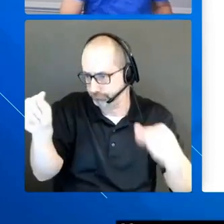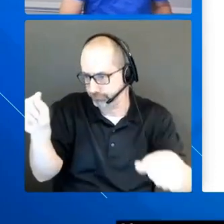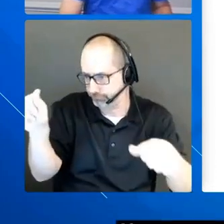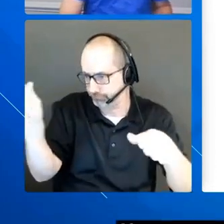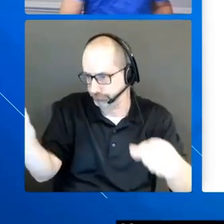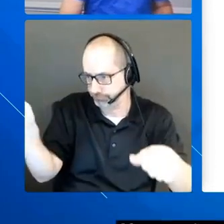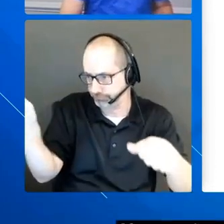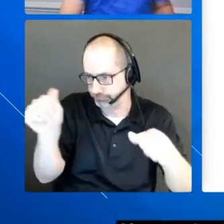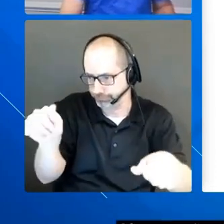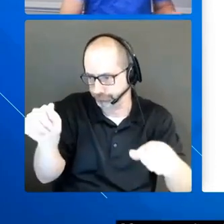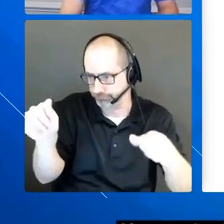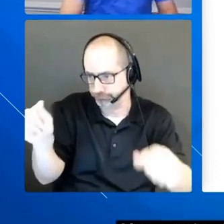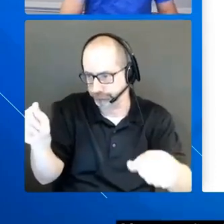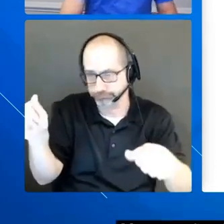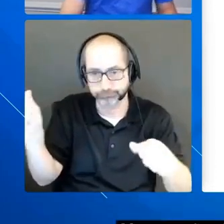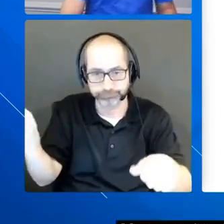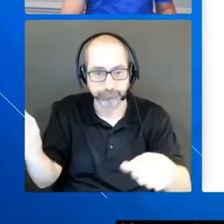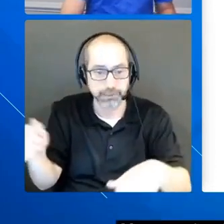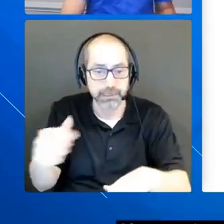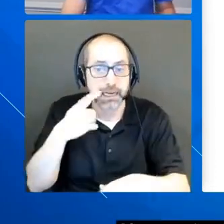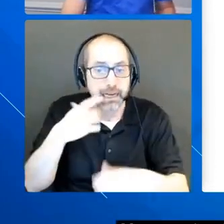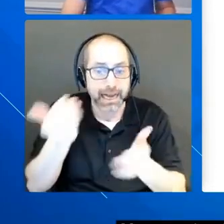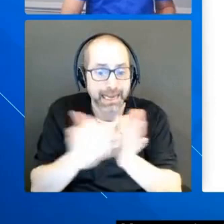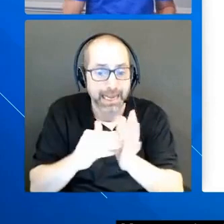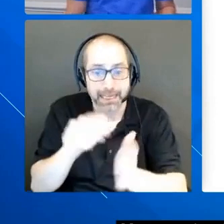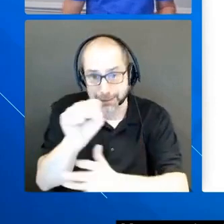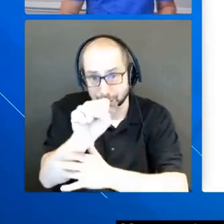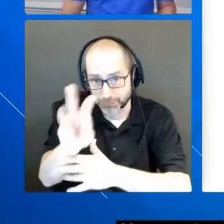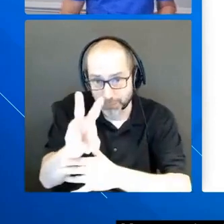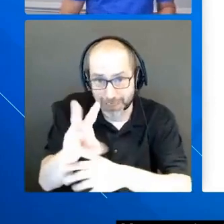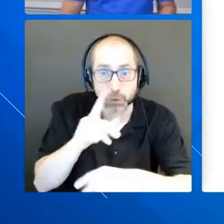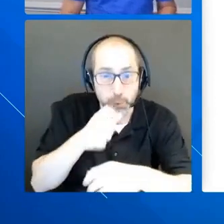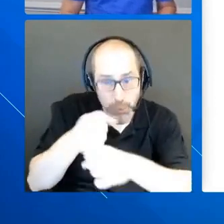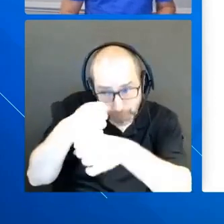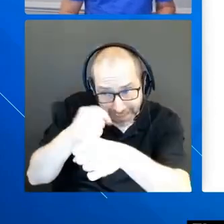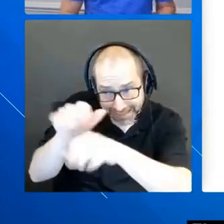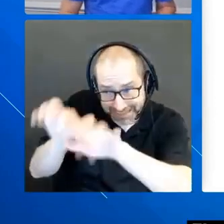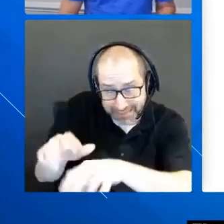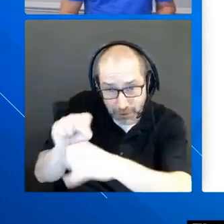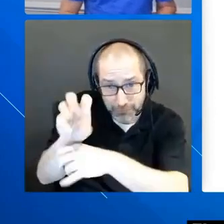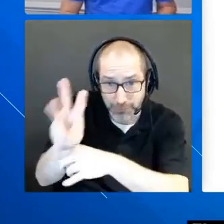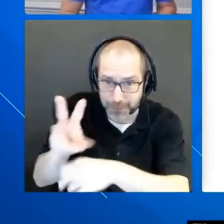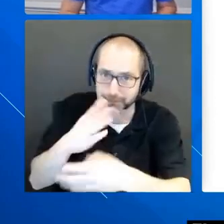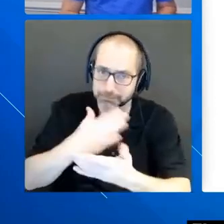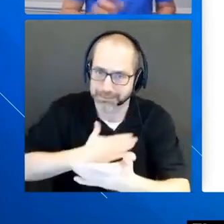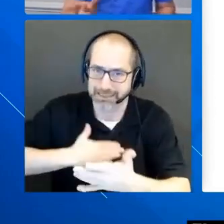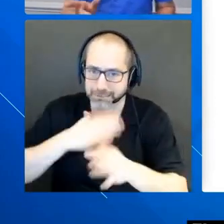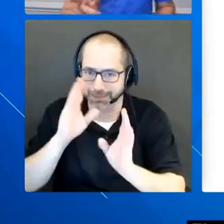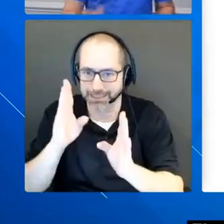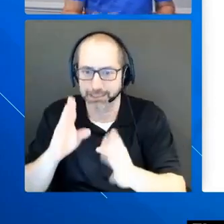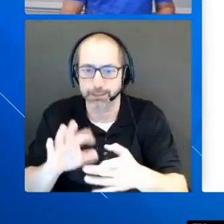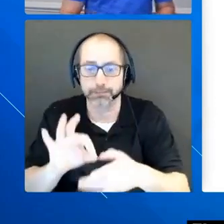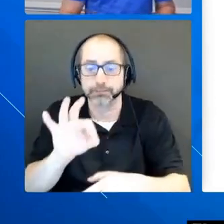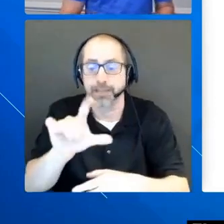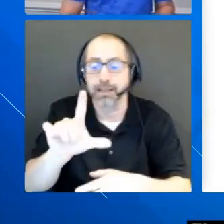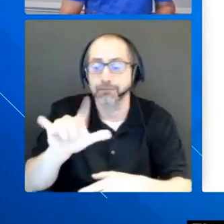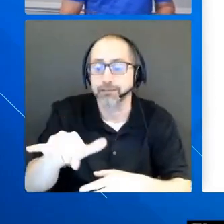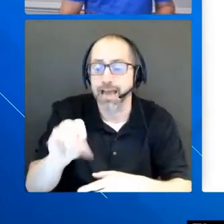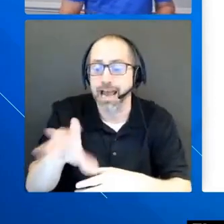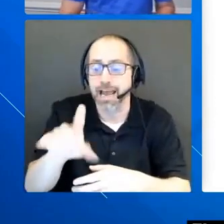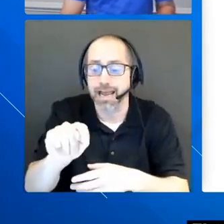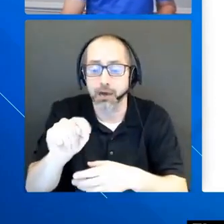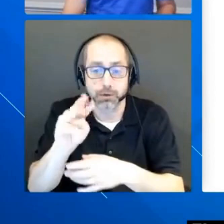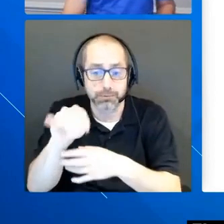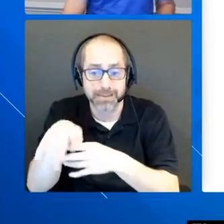Again, for you software engineers out there, please pay attention. Flyout menus like this can't just